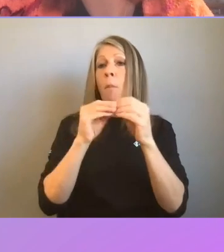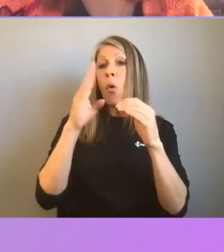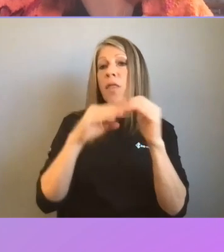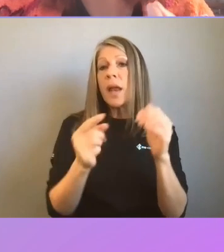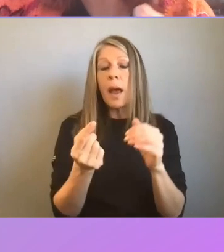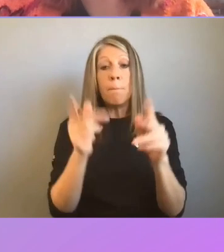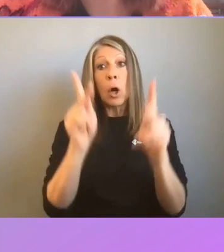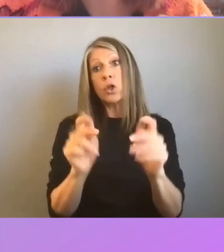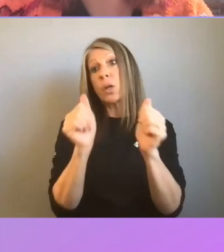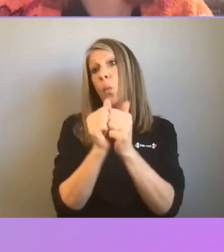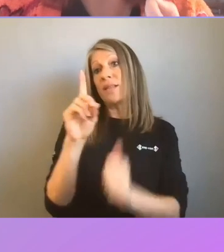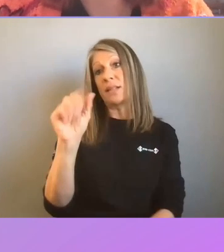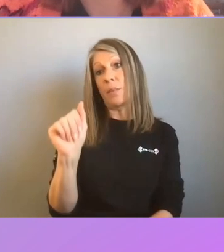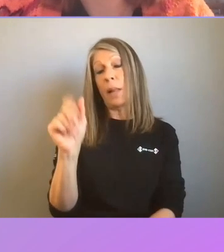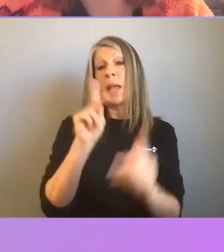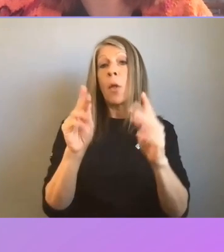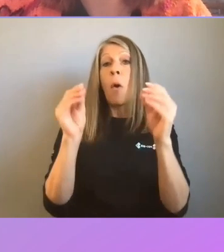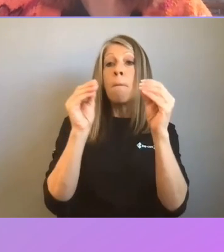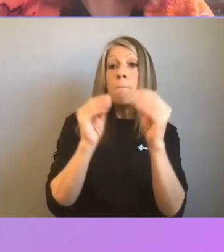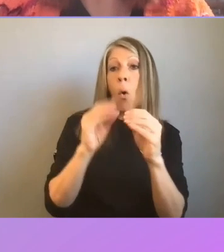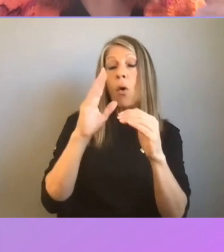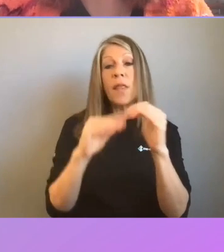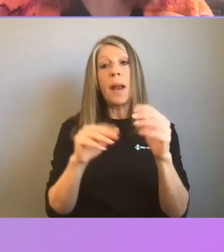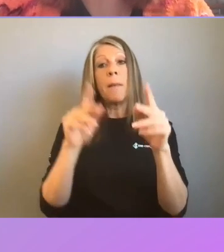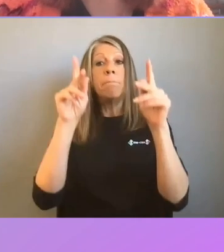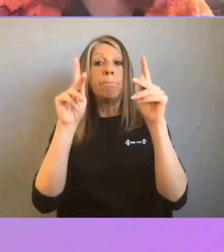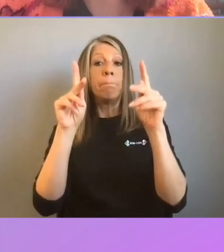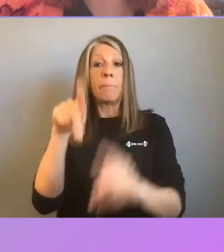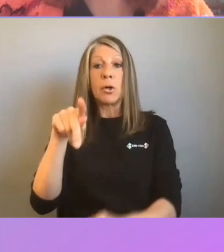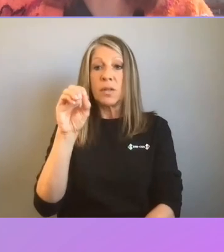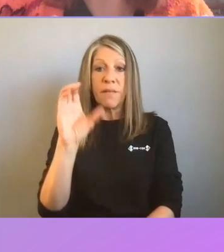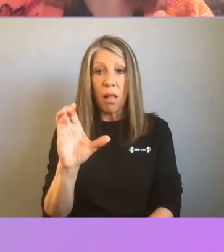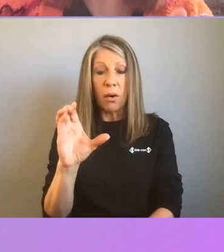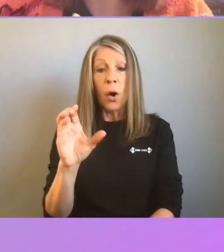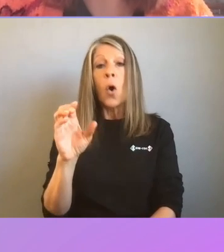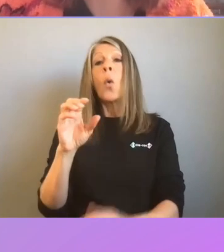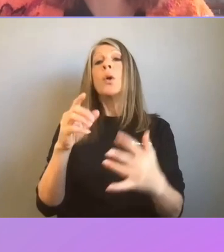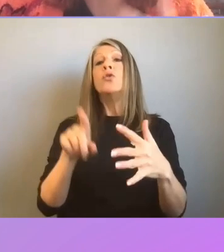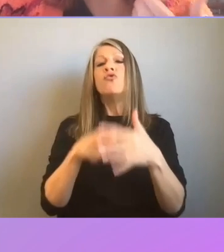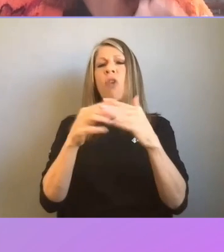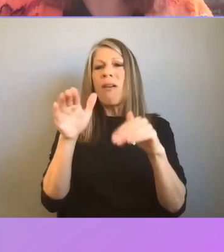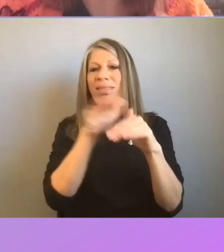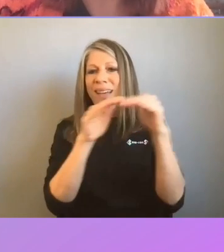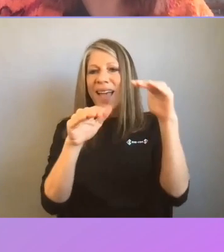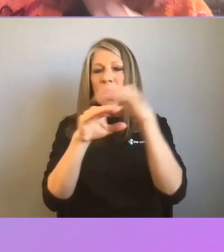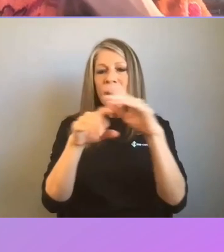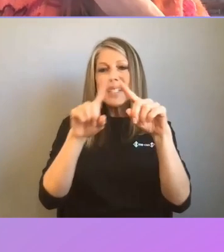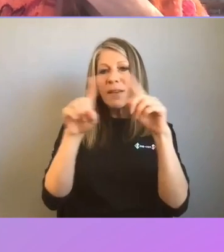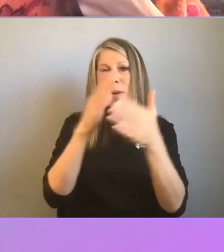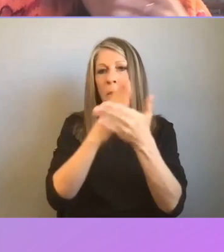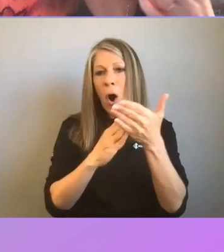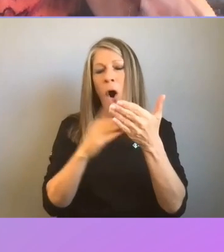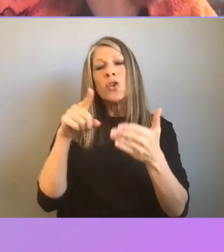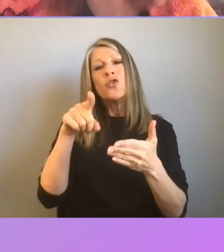with disabilities. People are more than just a person of color. And when you start layering these different pieces together, you get a little closer